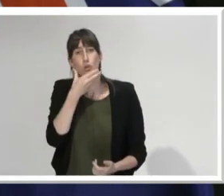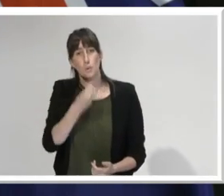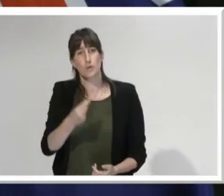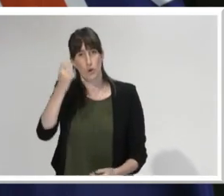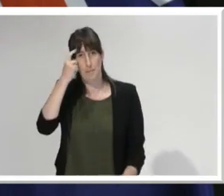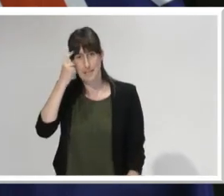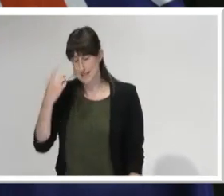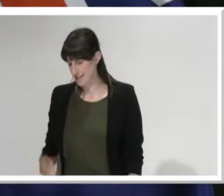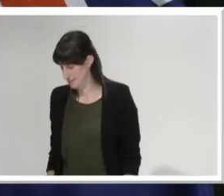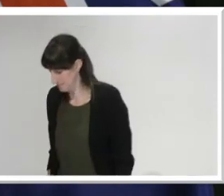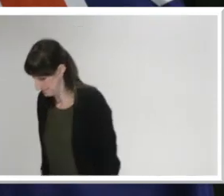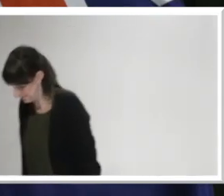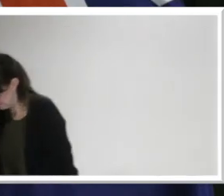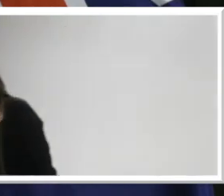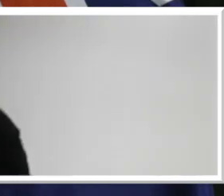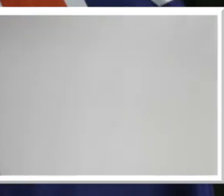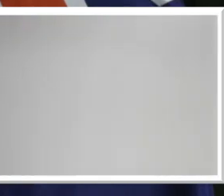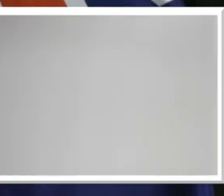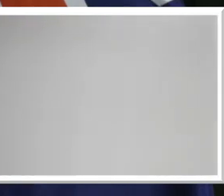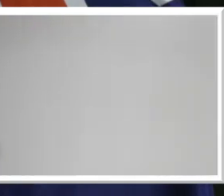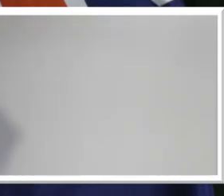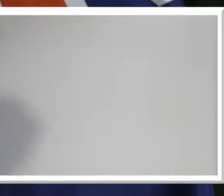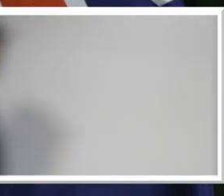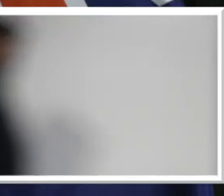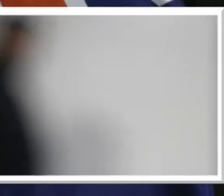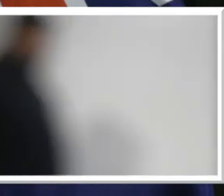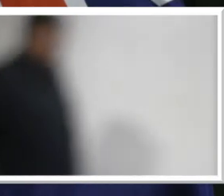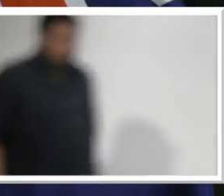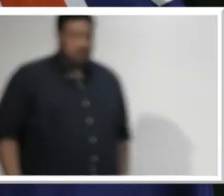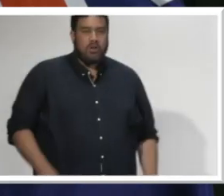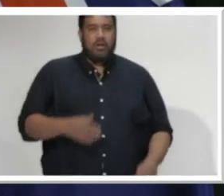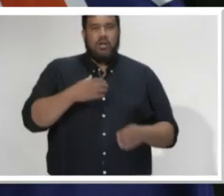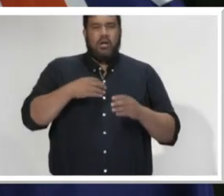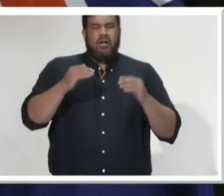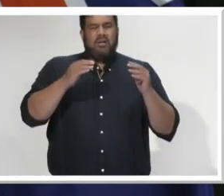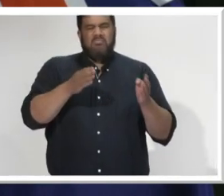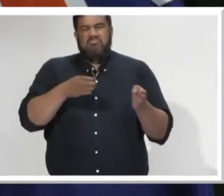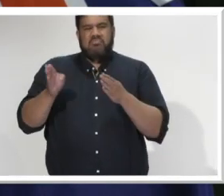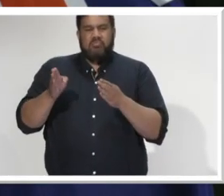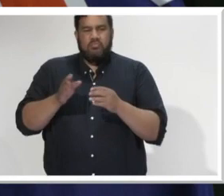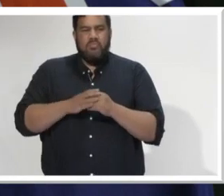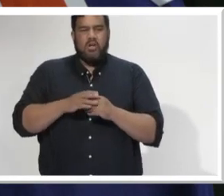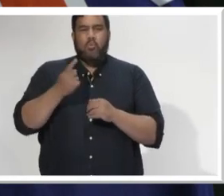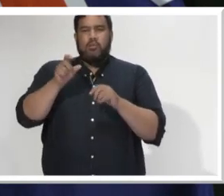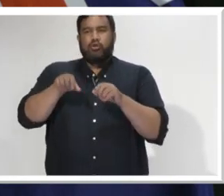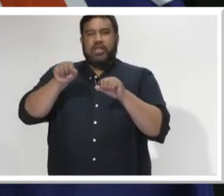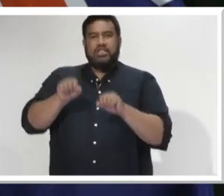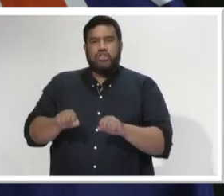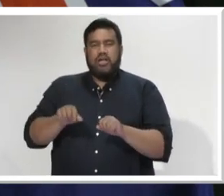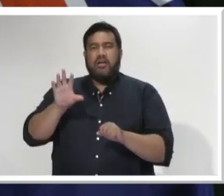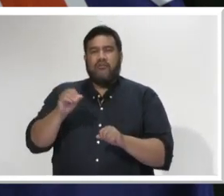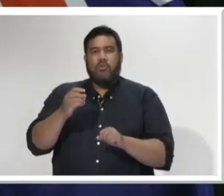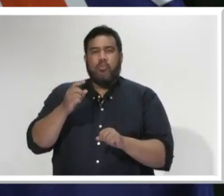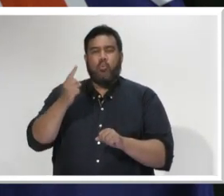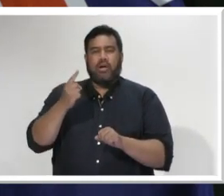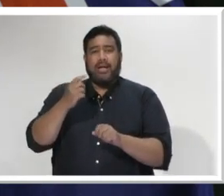4. Prime Minister, looking at another issue, Peter Lucas, the chair of Te Whakaruru Hau o Ngā Reo Wirangi Māori, the